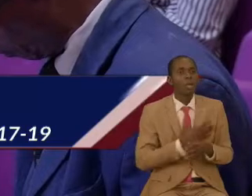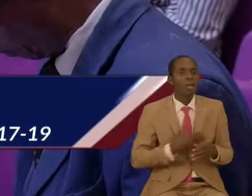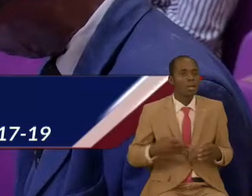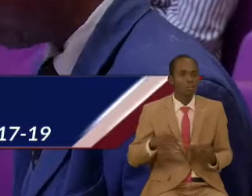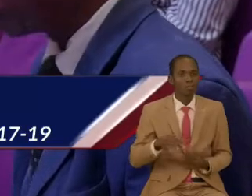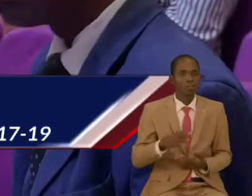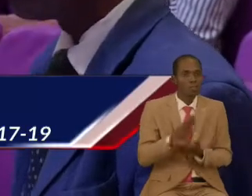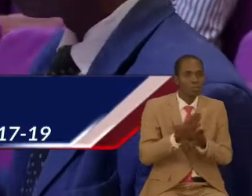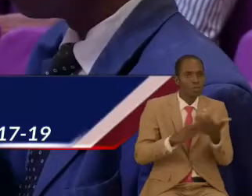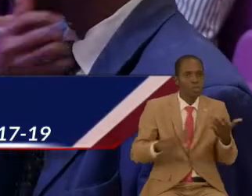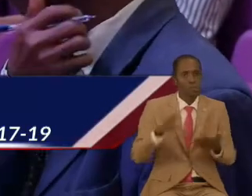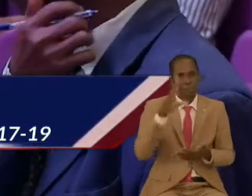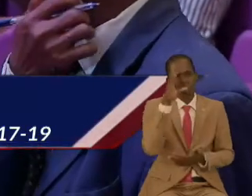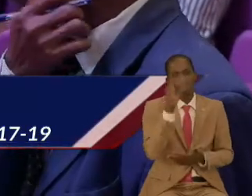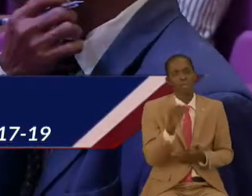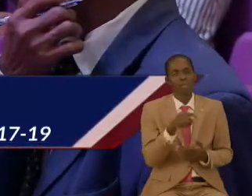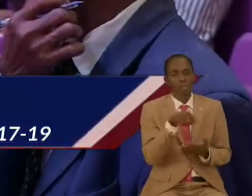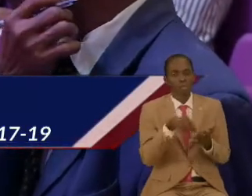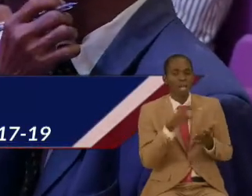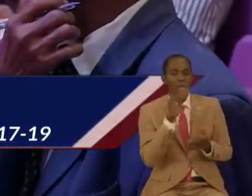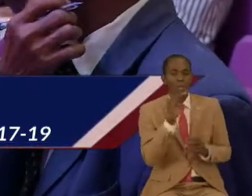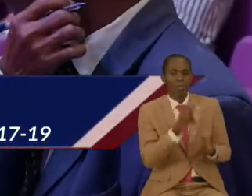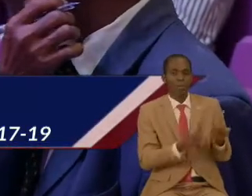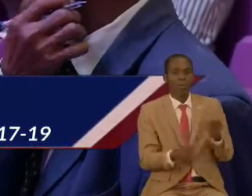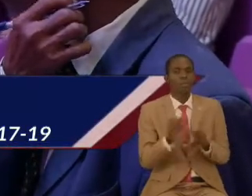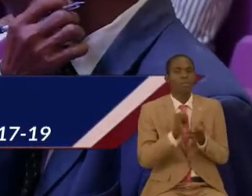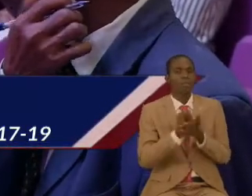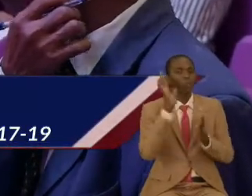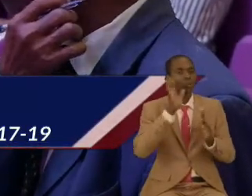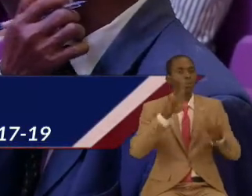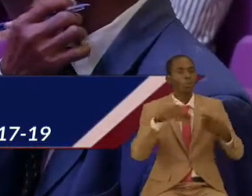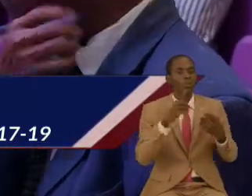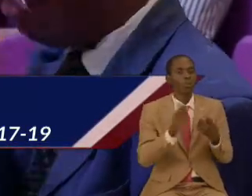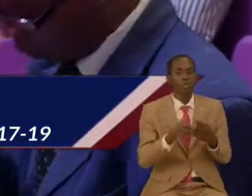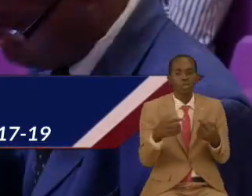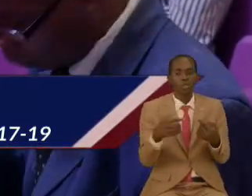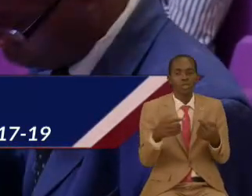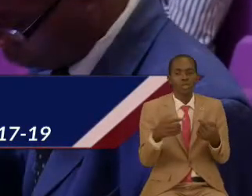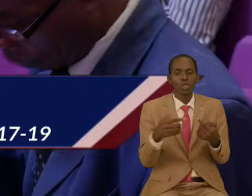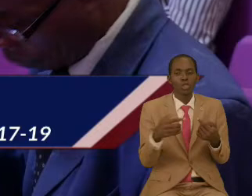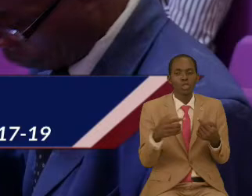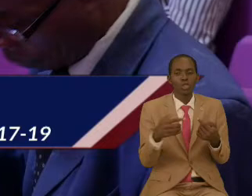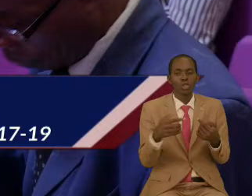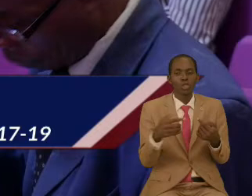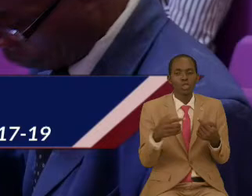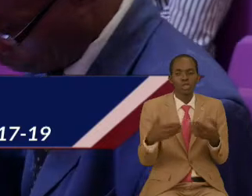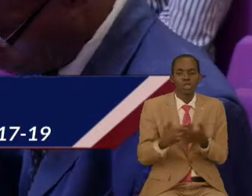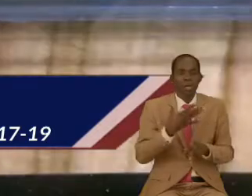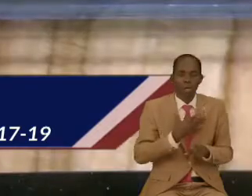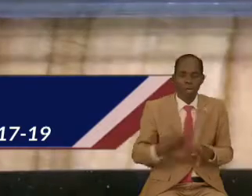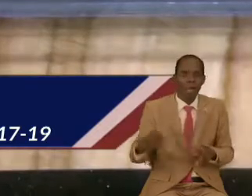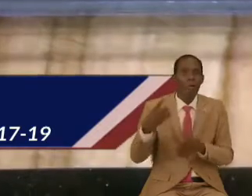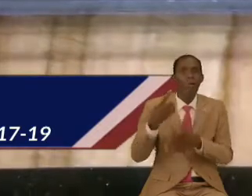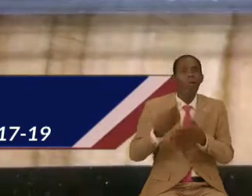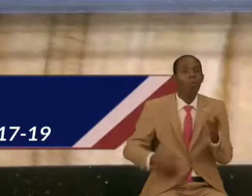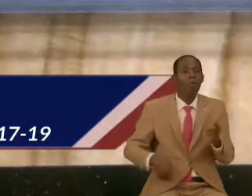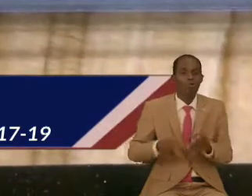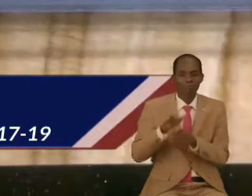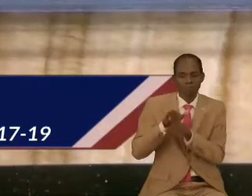men, these are the people that will go to the converts and constrain them to